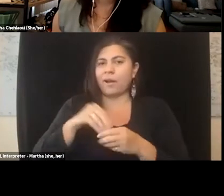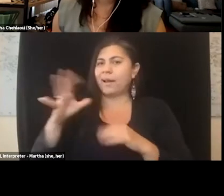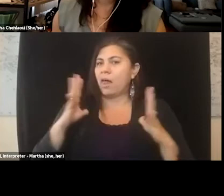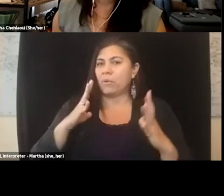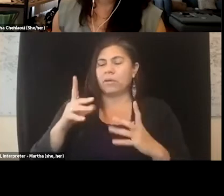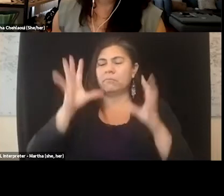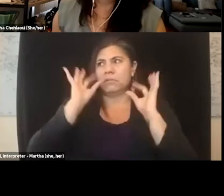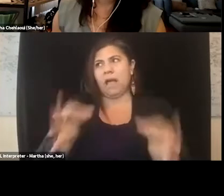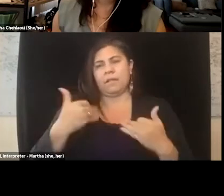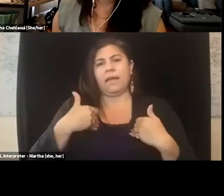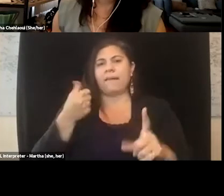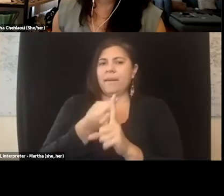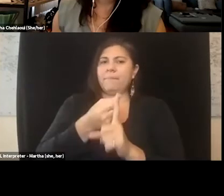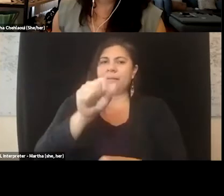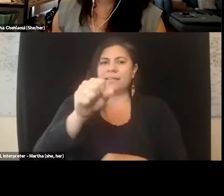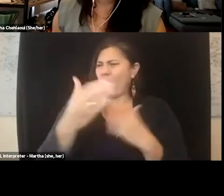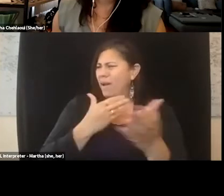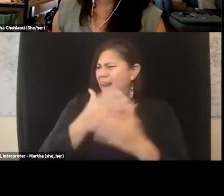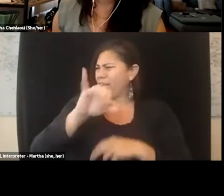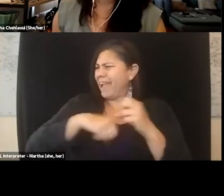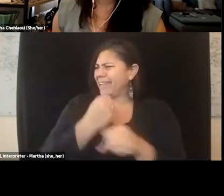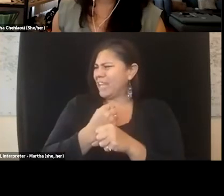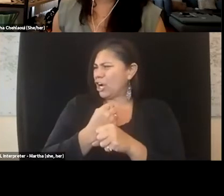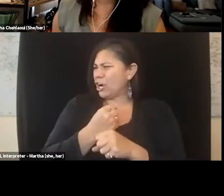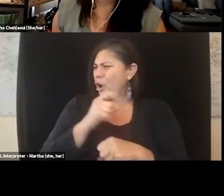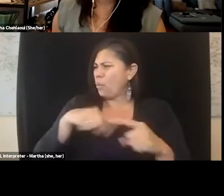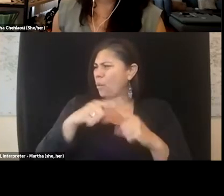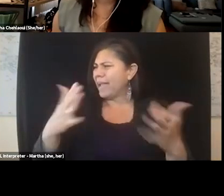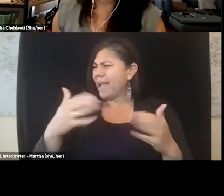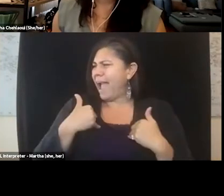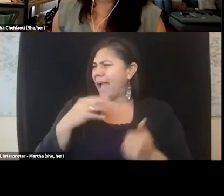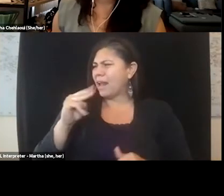think when, whatever the year was, when there was that Muslim ban that came out, it kind of really